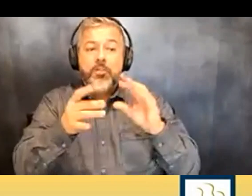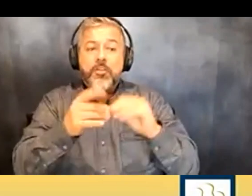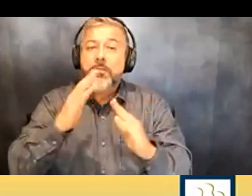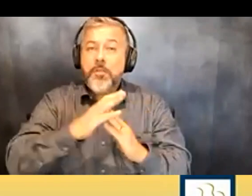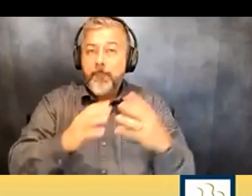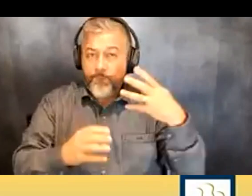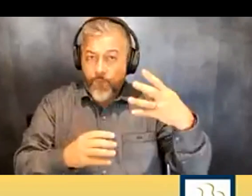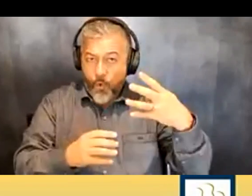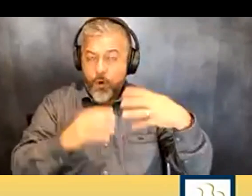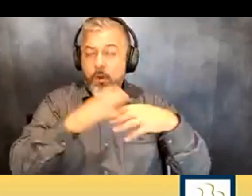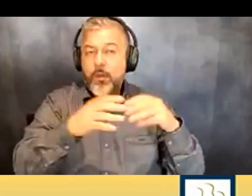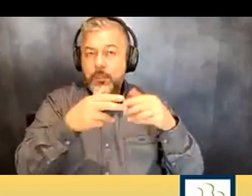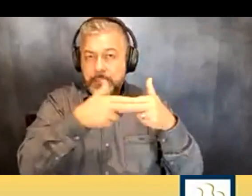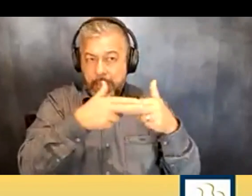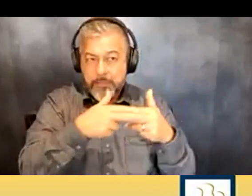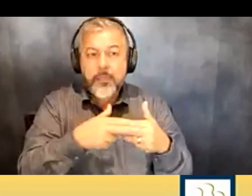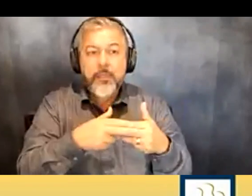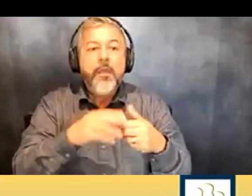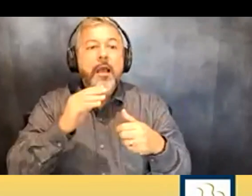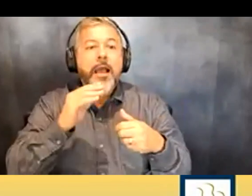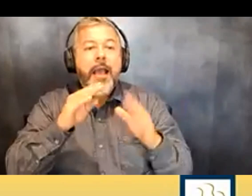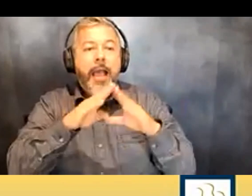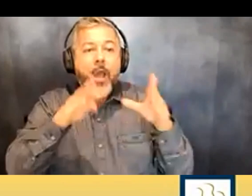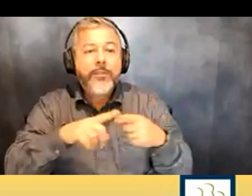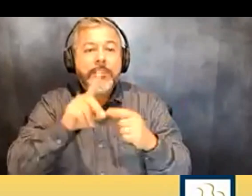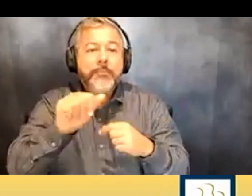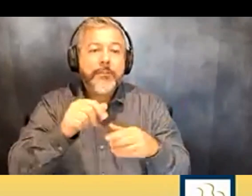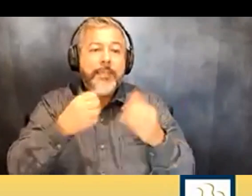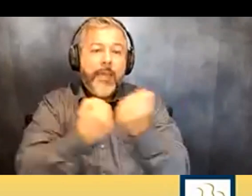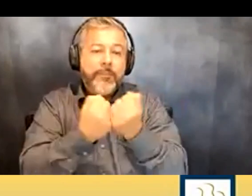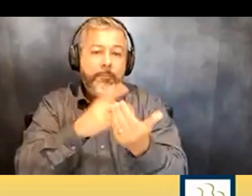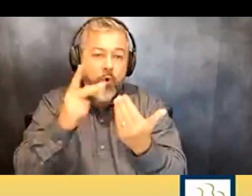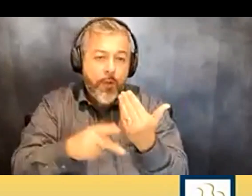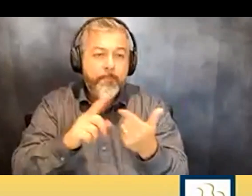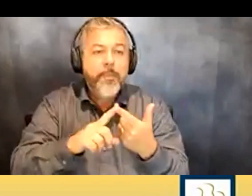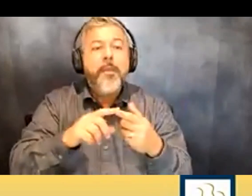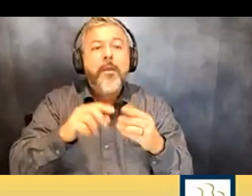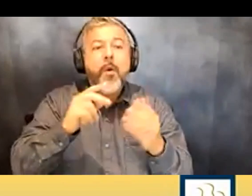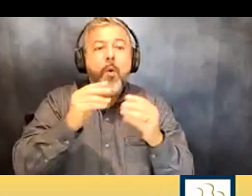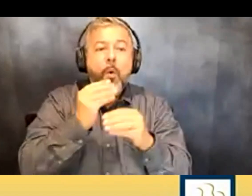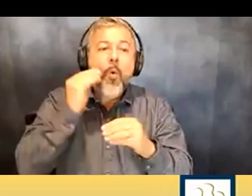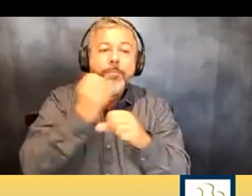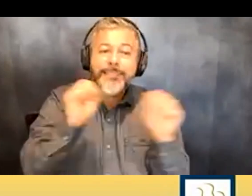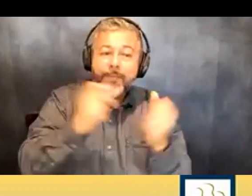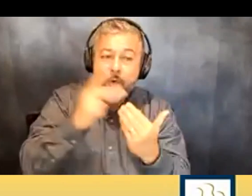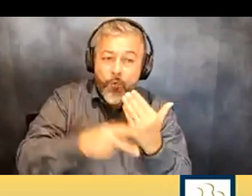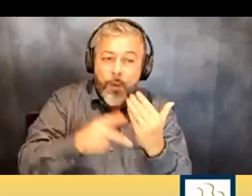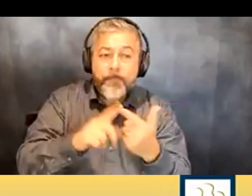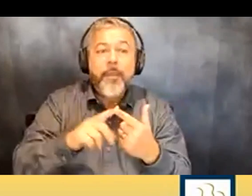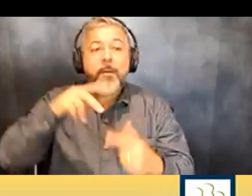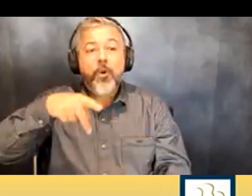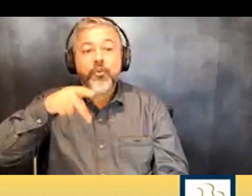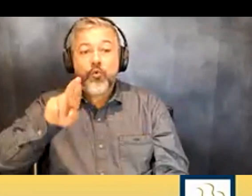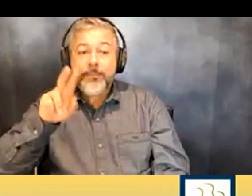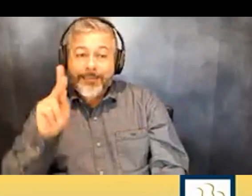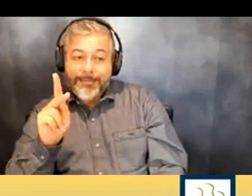slide, the Housing and Disability Advocacy Program, the HomeSafe Program, Project Room Key, and the Community Care Expansion. But just want to